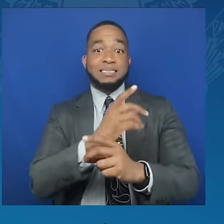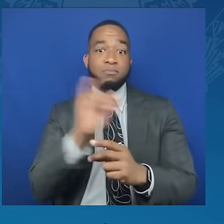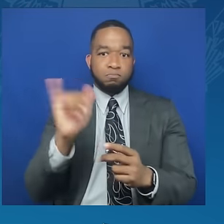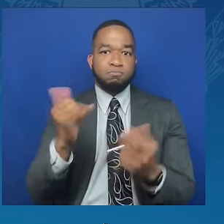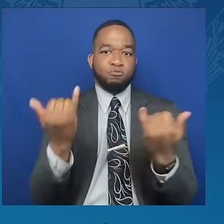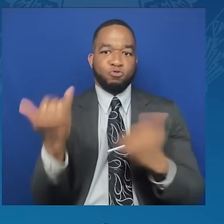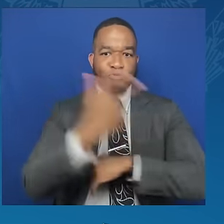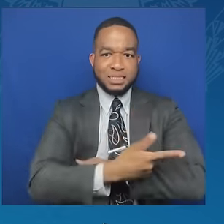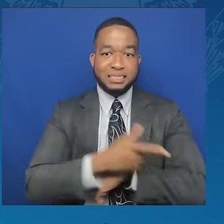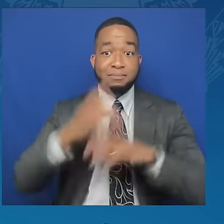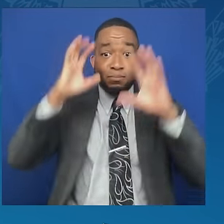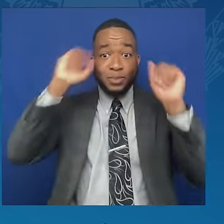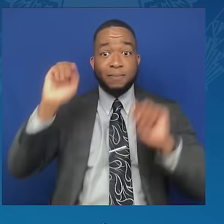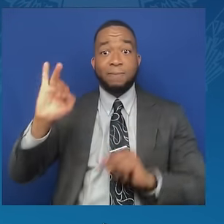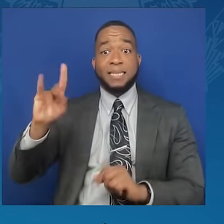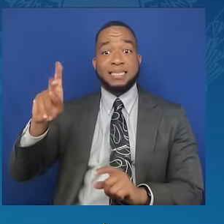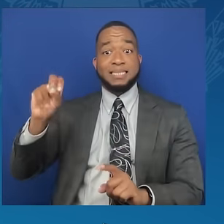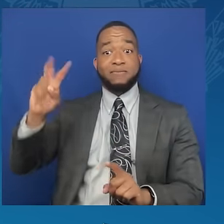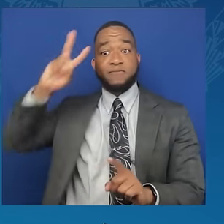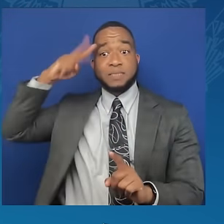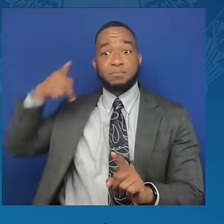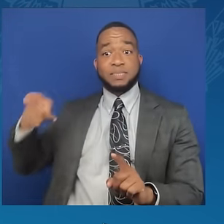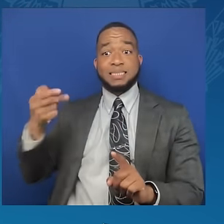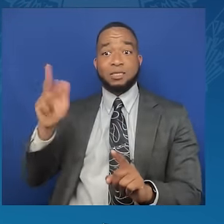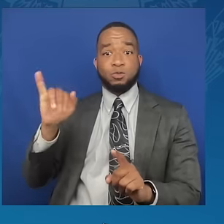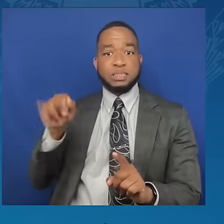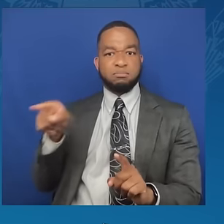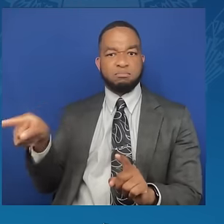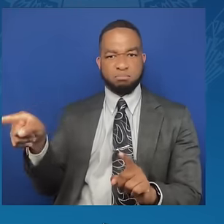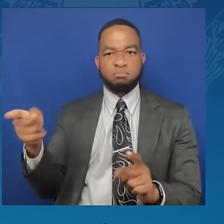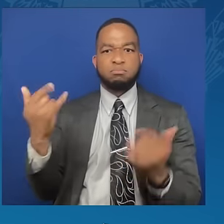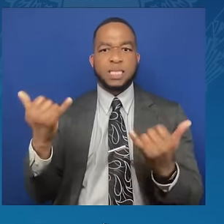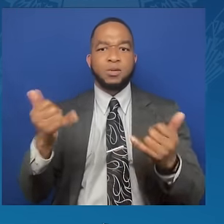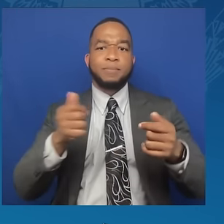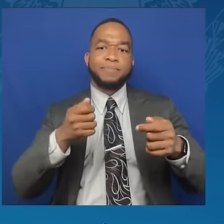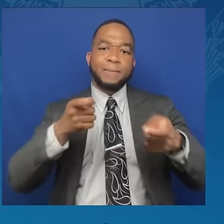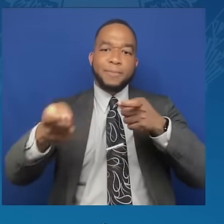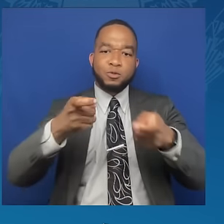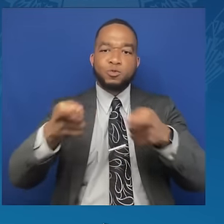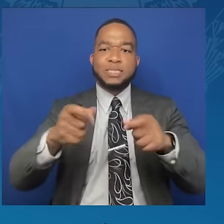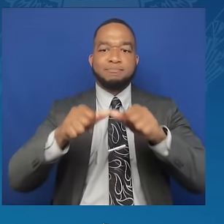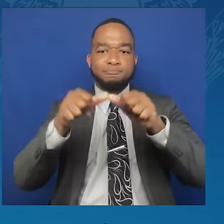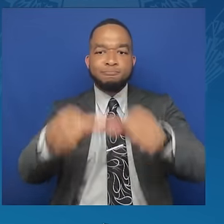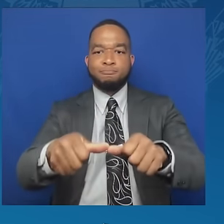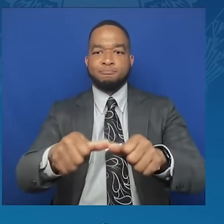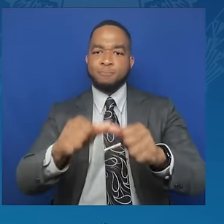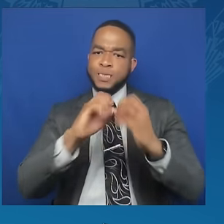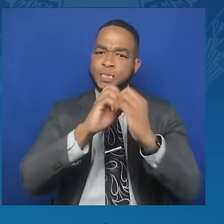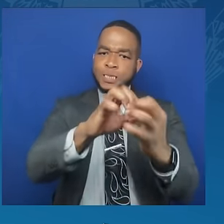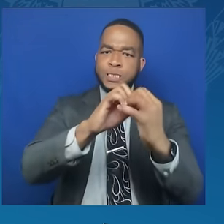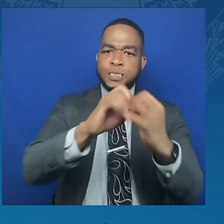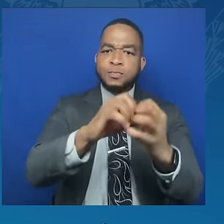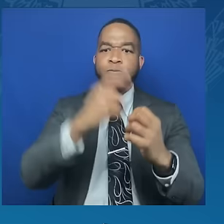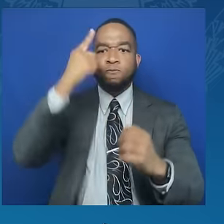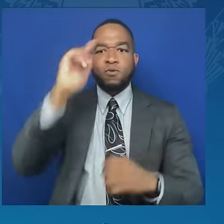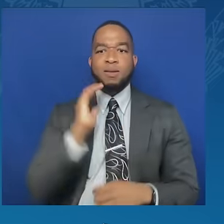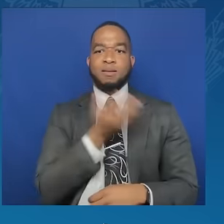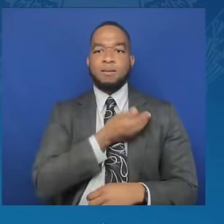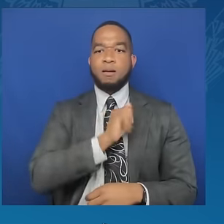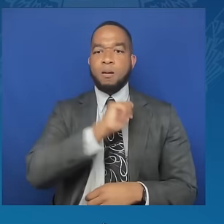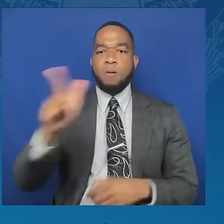For too long, too many Americans have fought too hard around the globe to protect our rights and